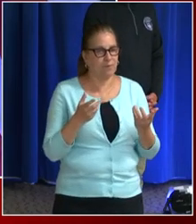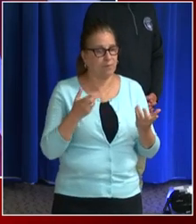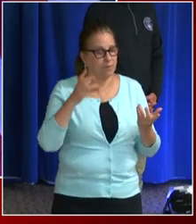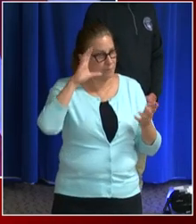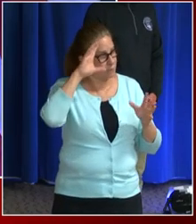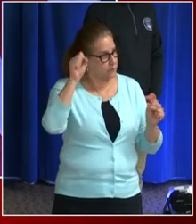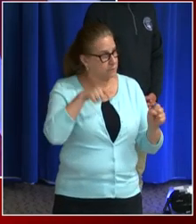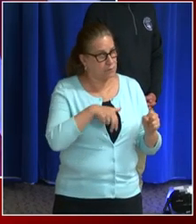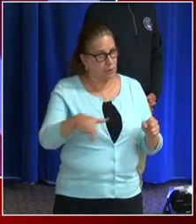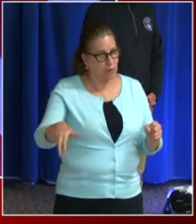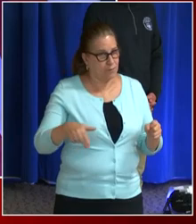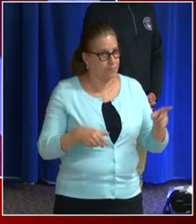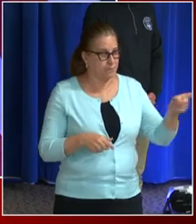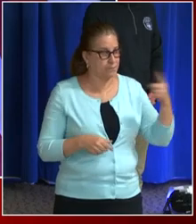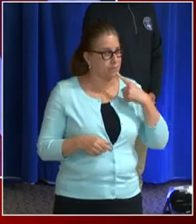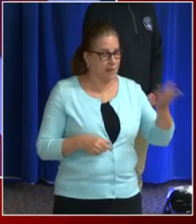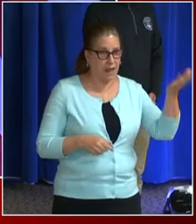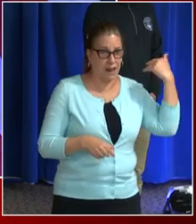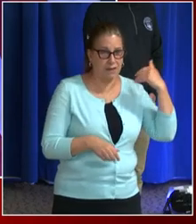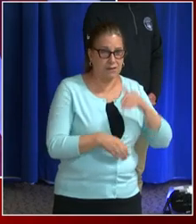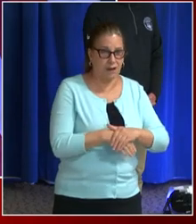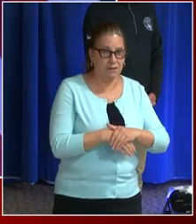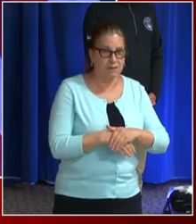tweet you called it shameful.